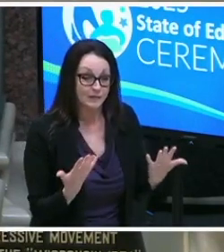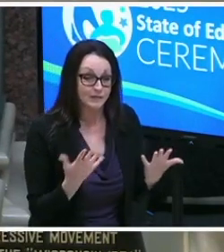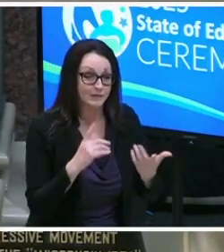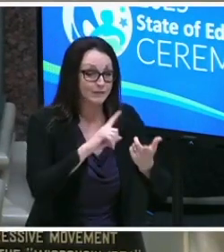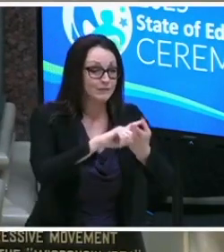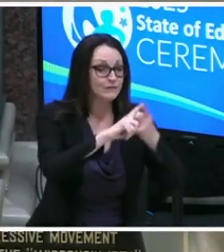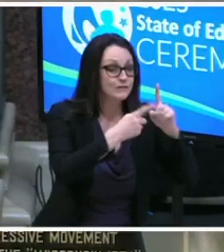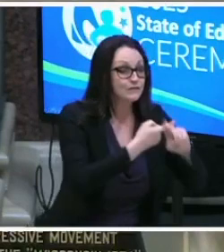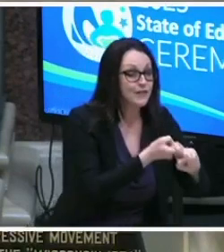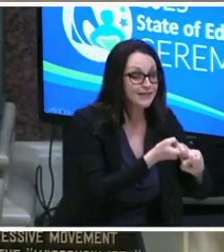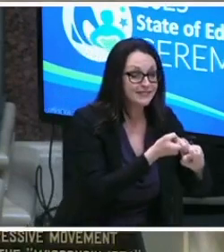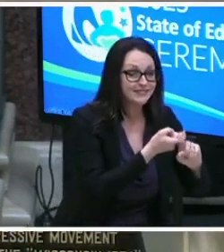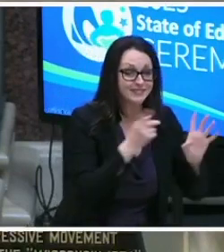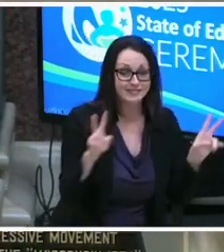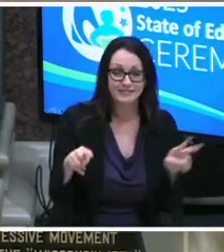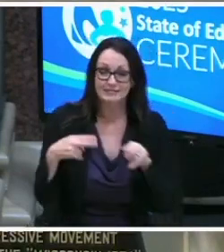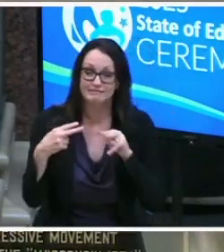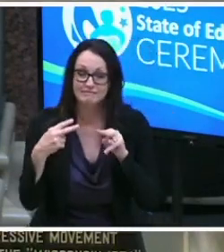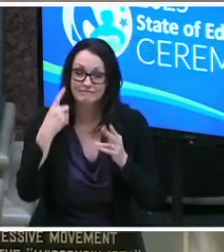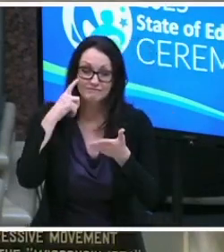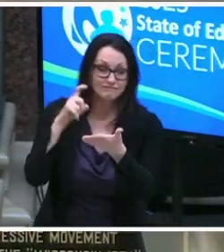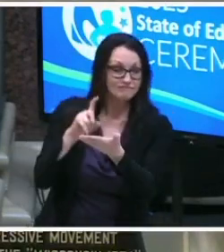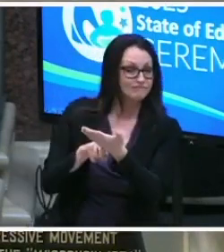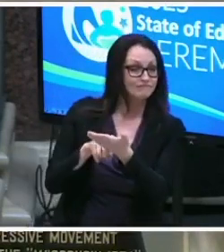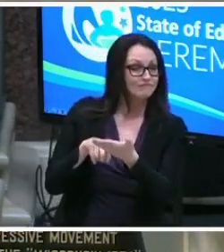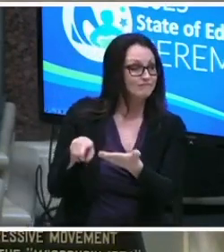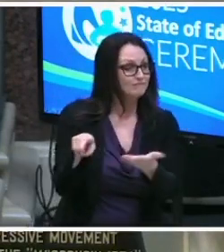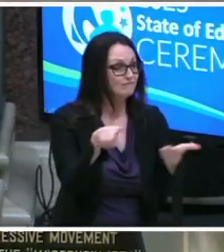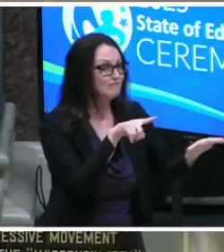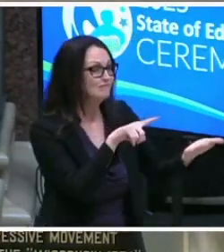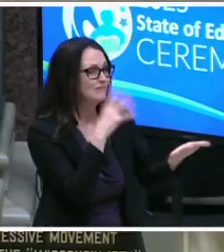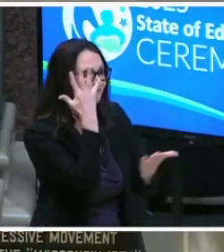constant sad or mean look on your face.